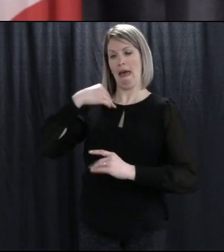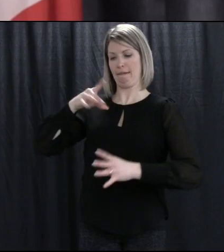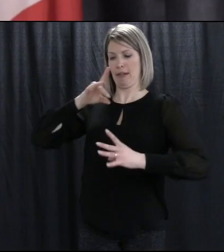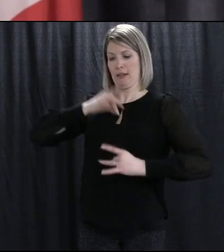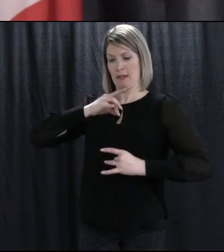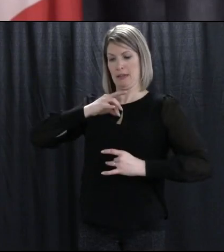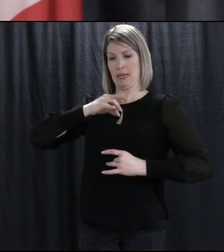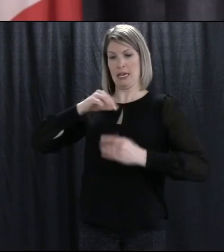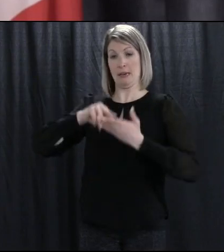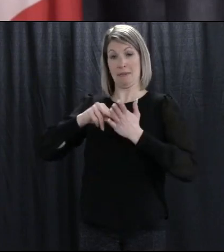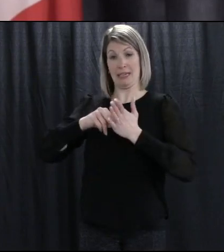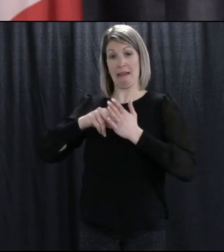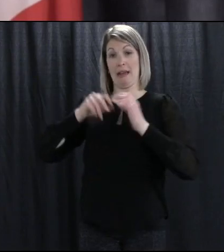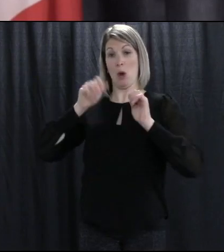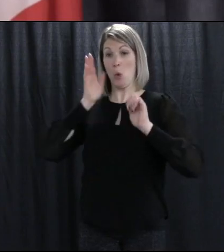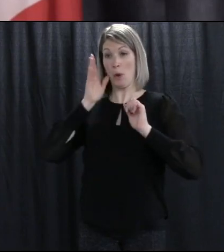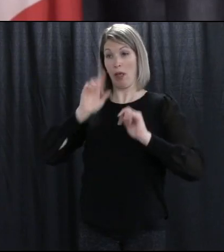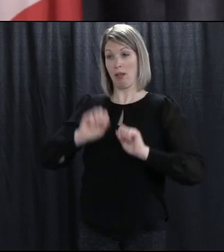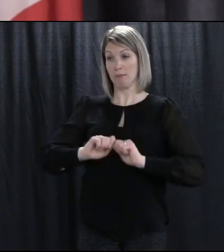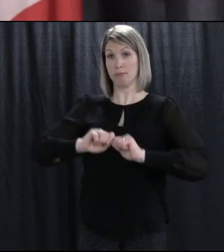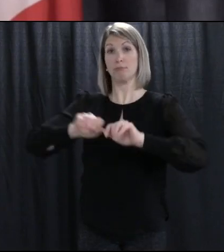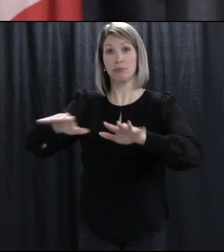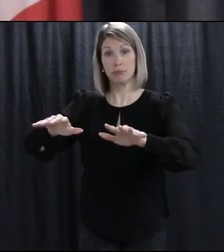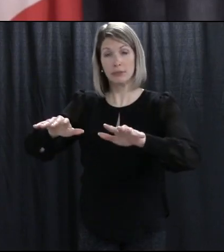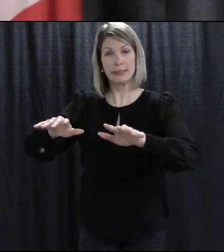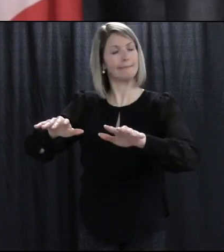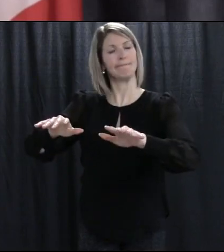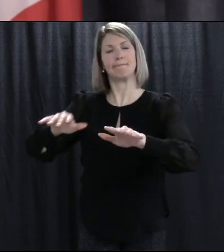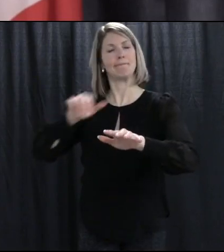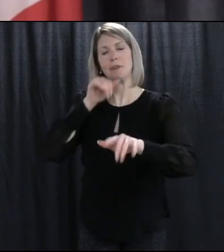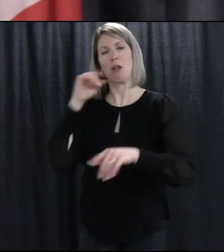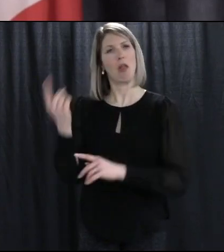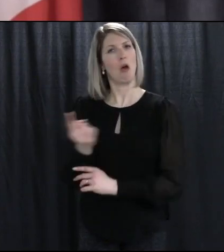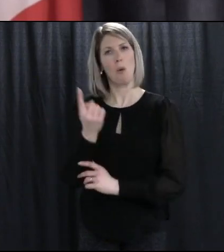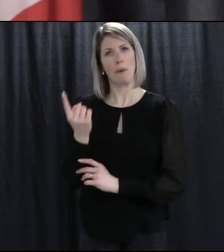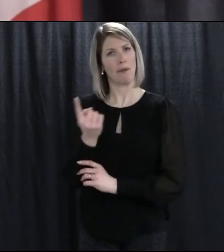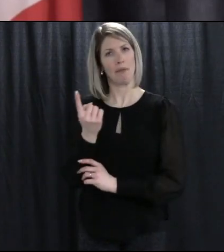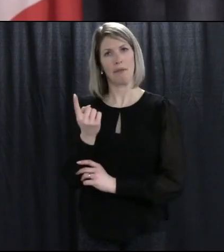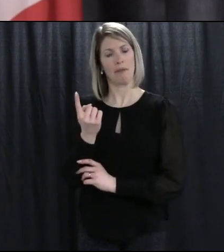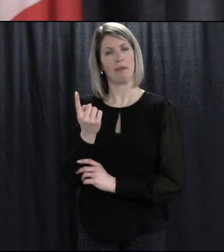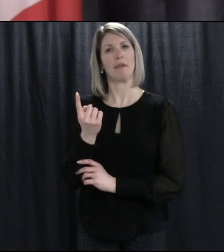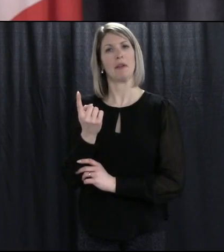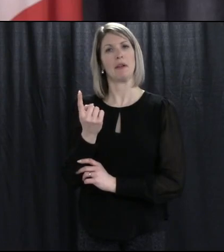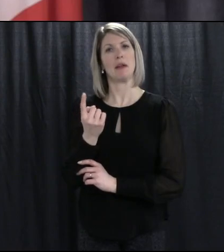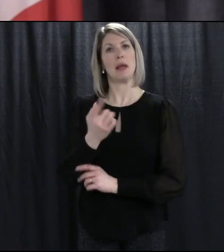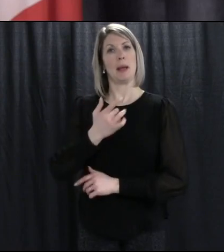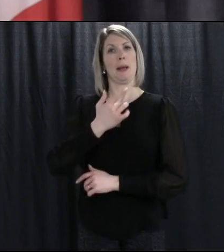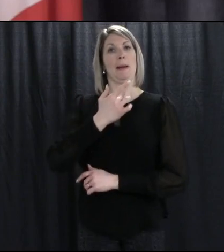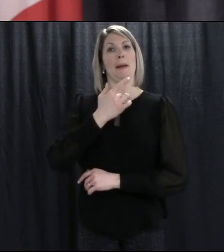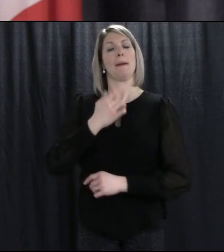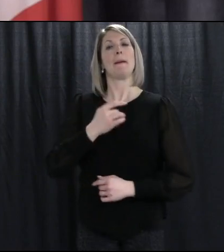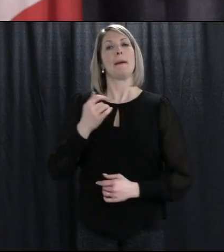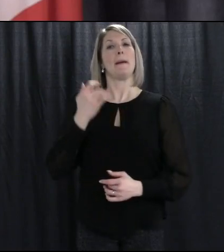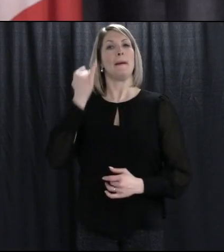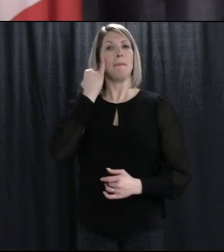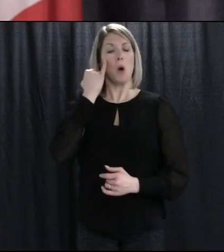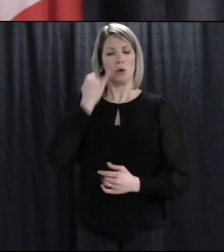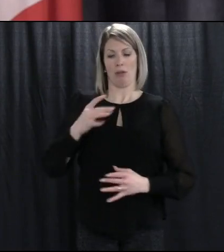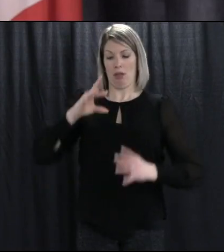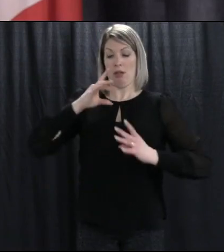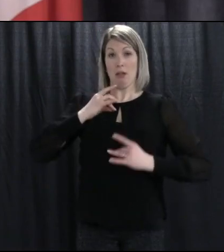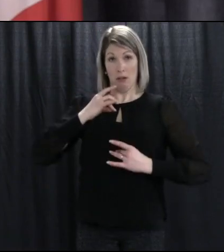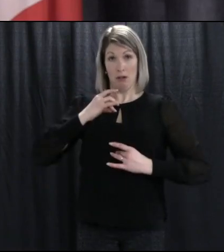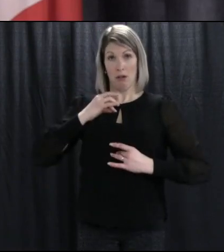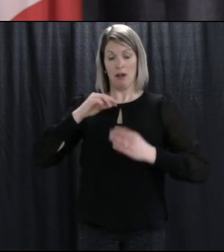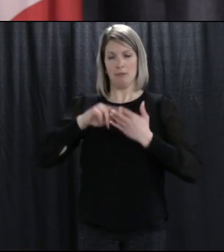at the moment, what we know about this disease is that the people are most contagious when they're symptomatic, and generally speaking,